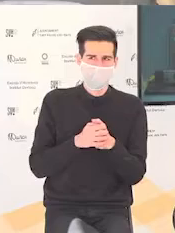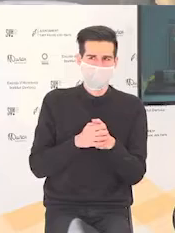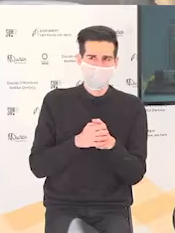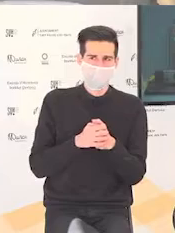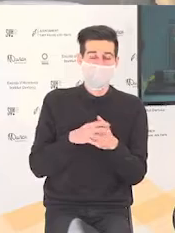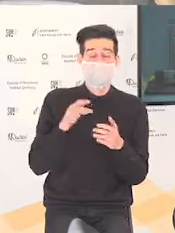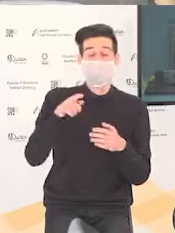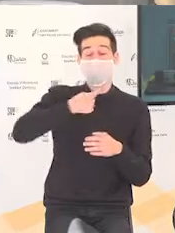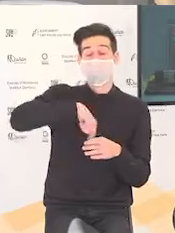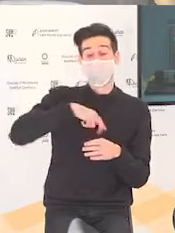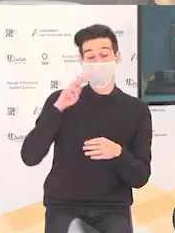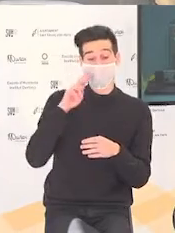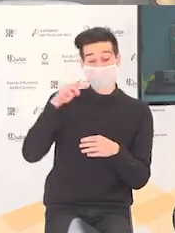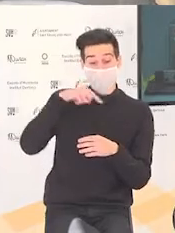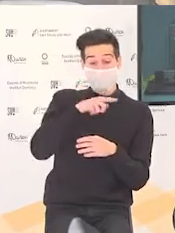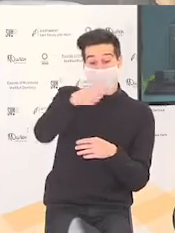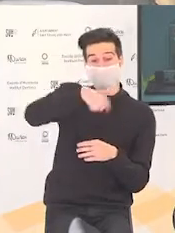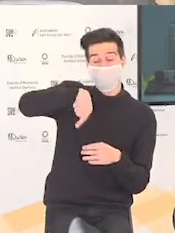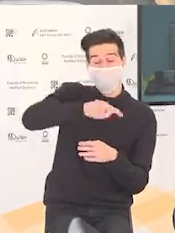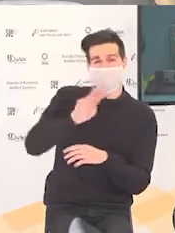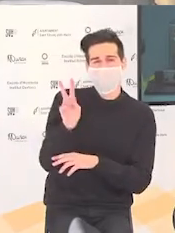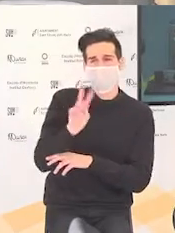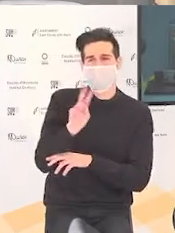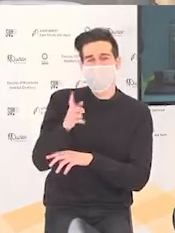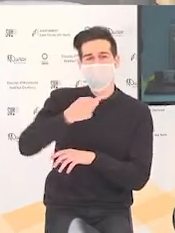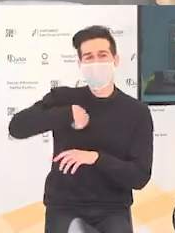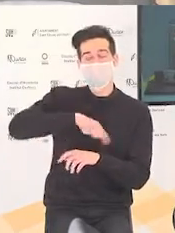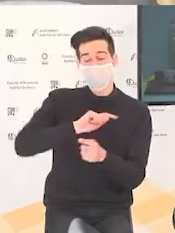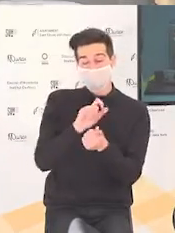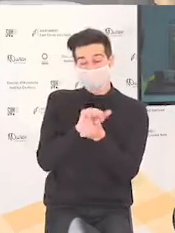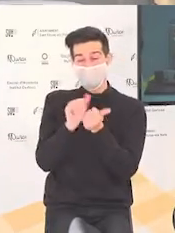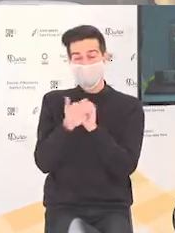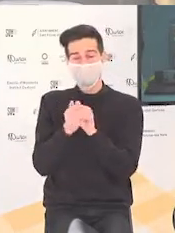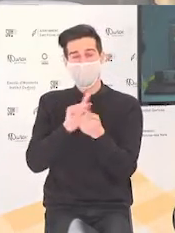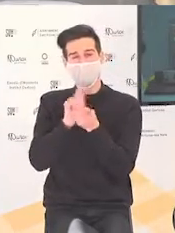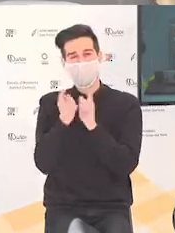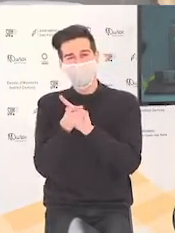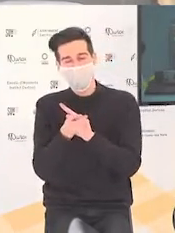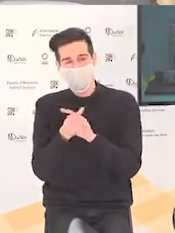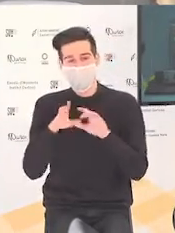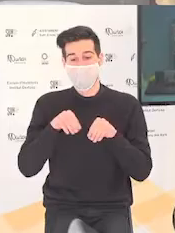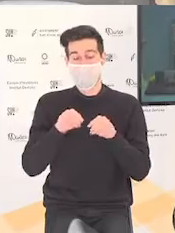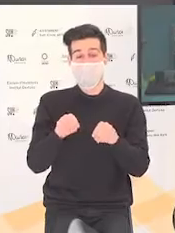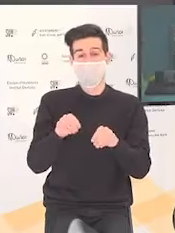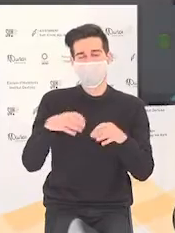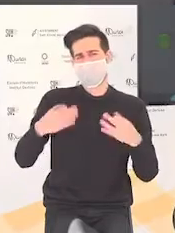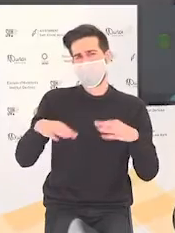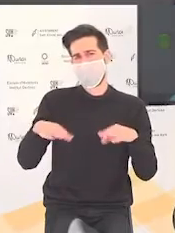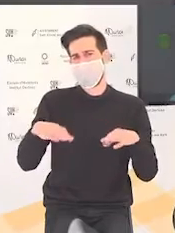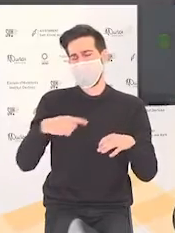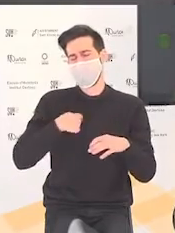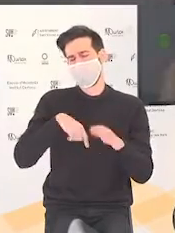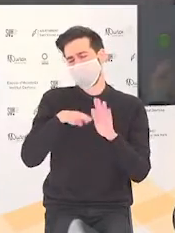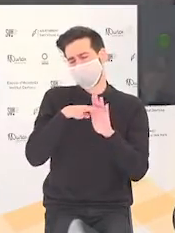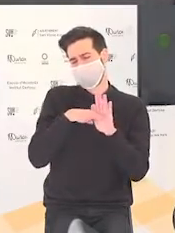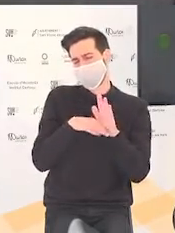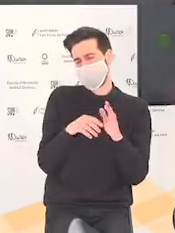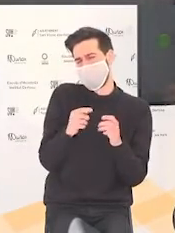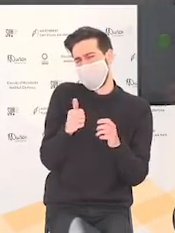Vemos que en la pastelería vegana muchas veces sustituimos estos productos normales y hay que hacer algunos ajustes. We notice